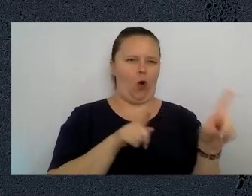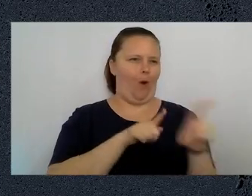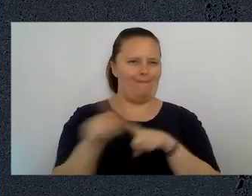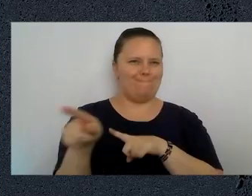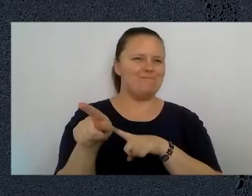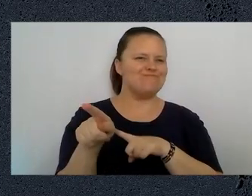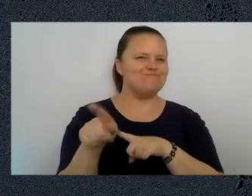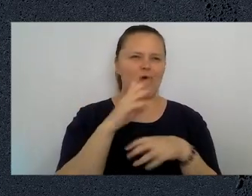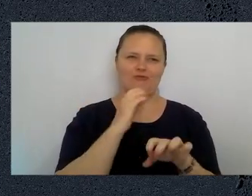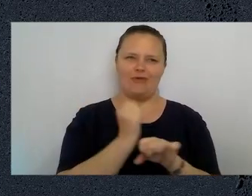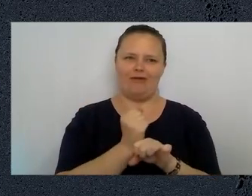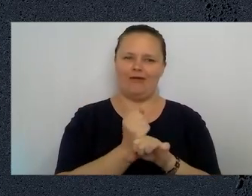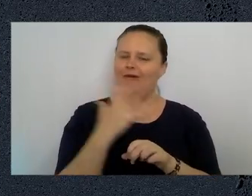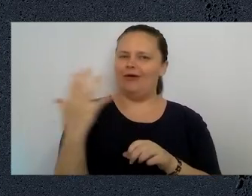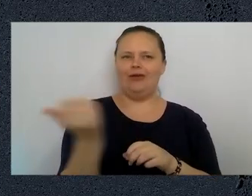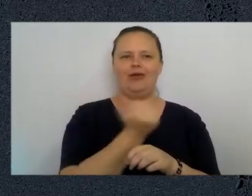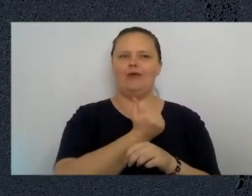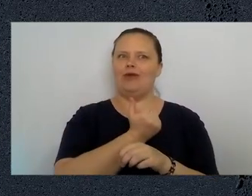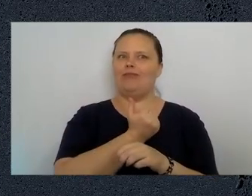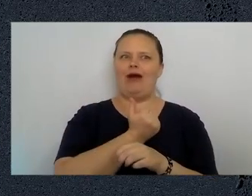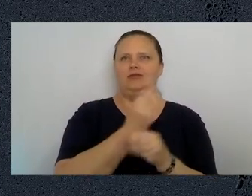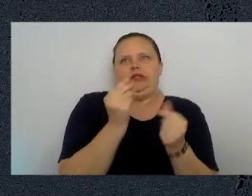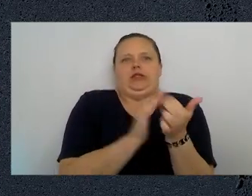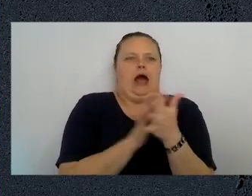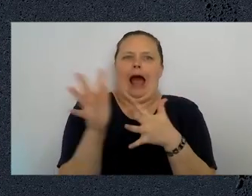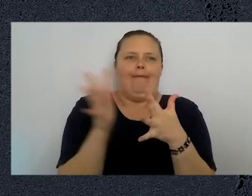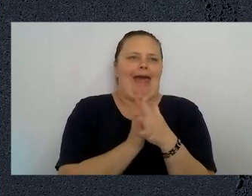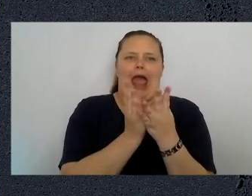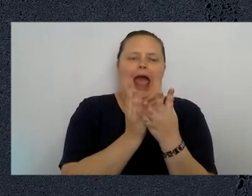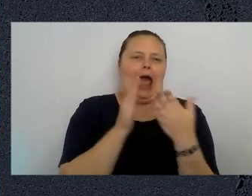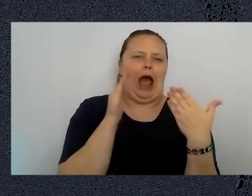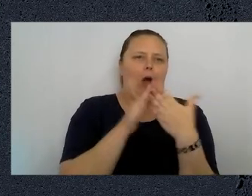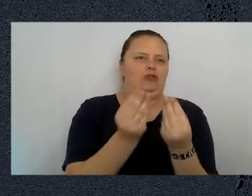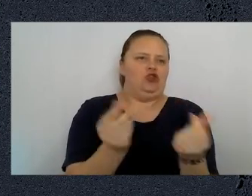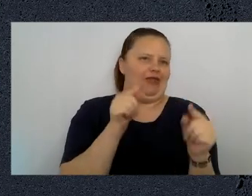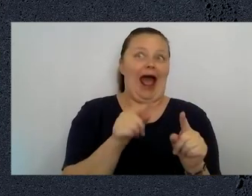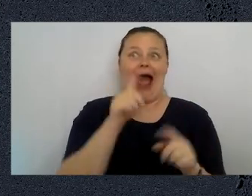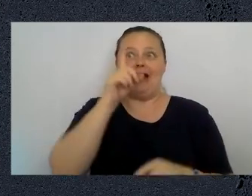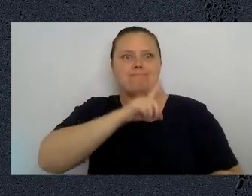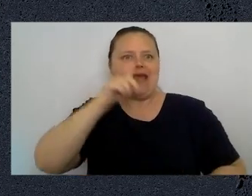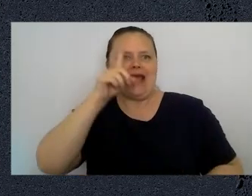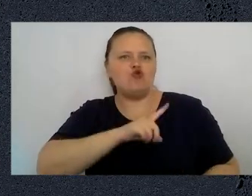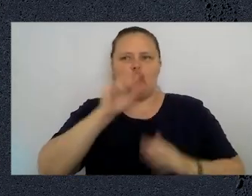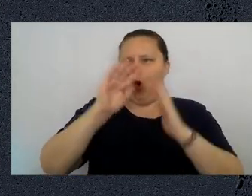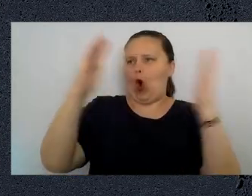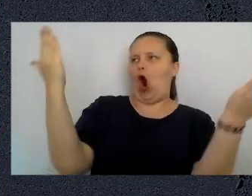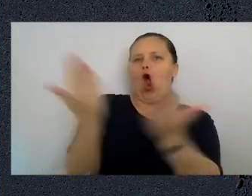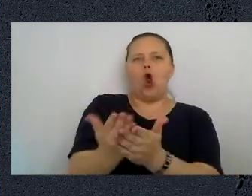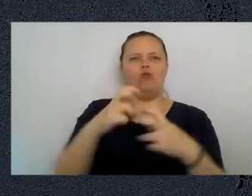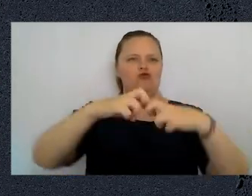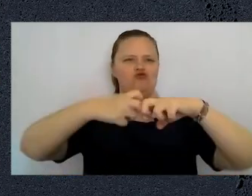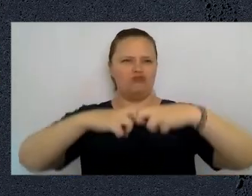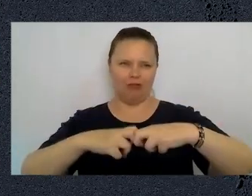Somehow we have to address that urgently. That's a people's problem. That's a planetary problem. And